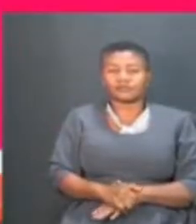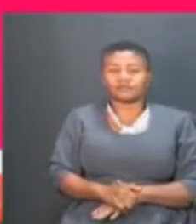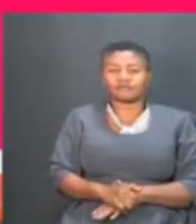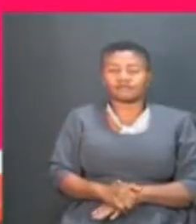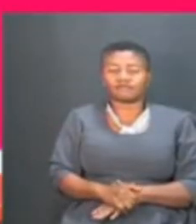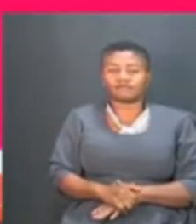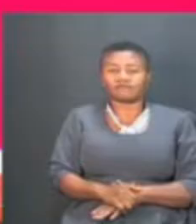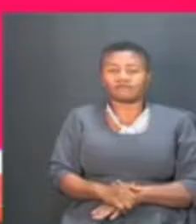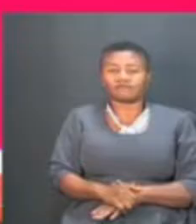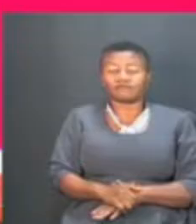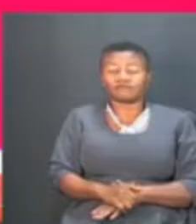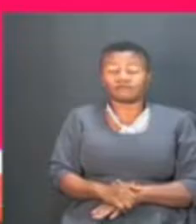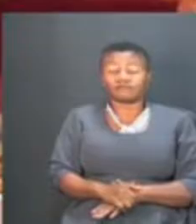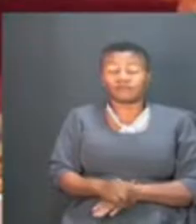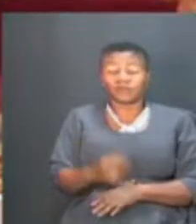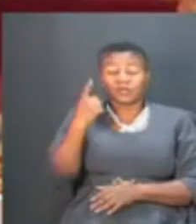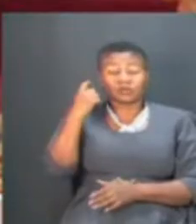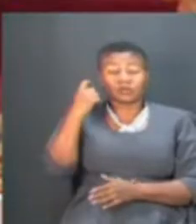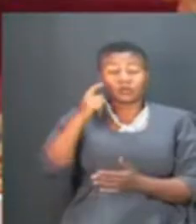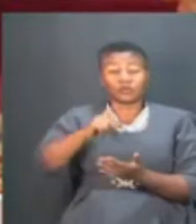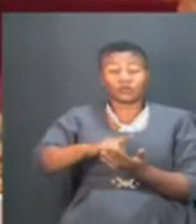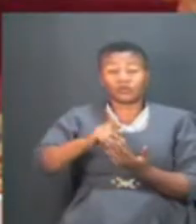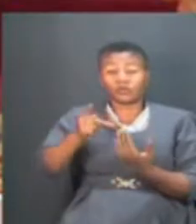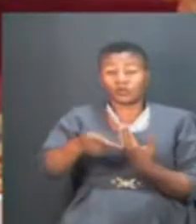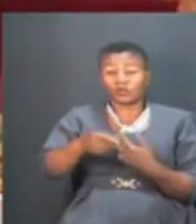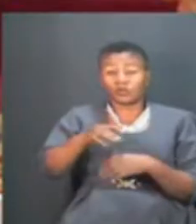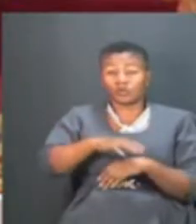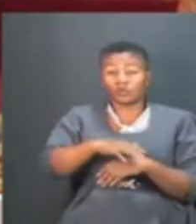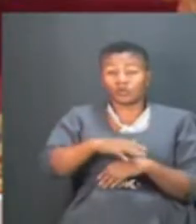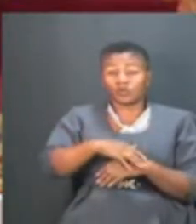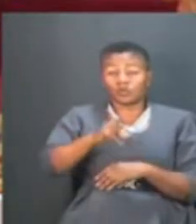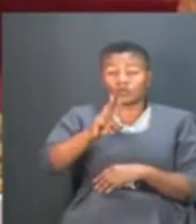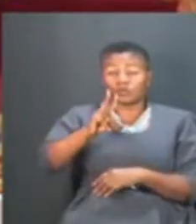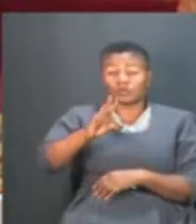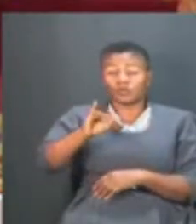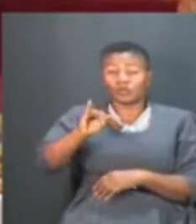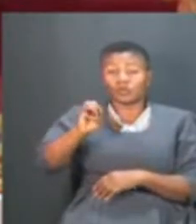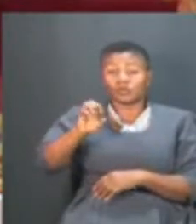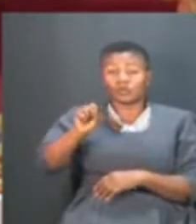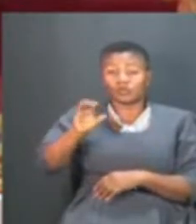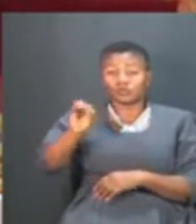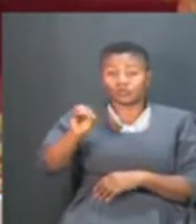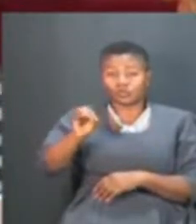Mr. Speaker, the current program on the Yoso Amachia